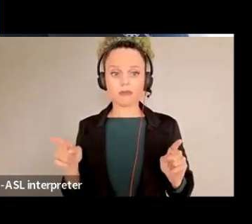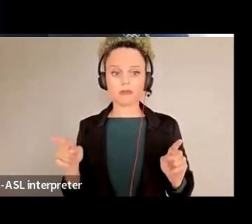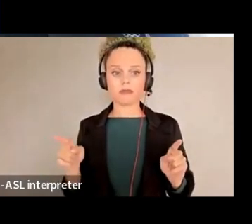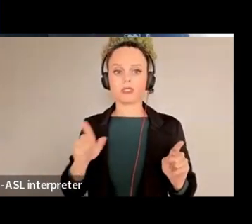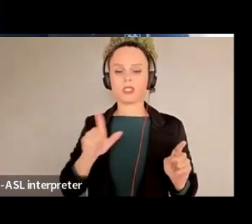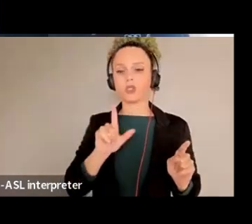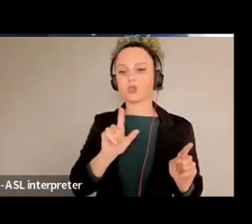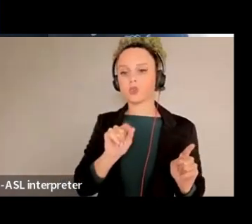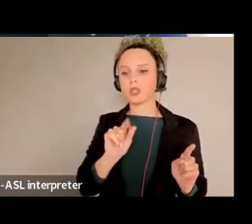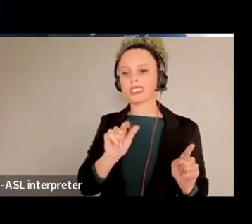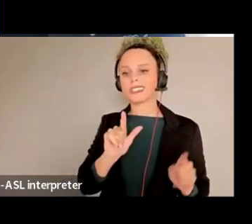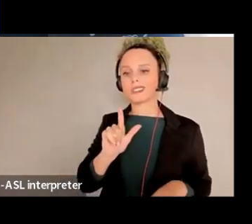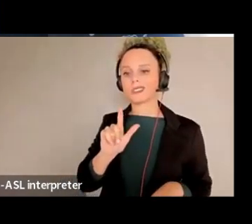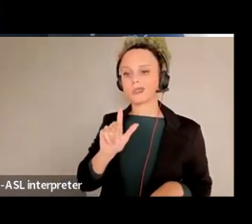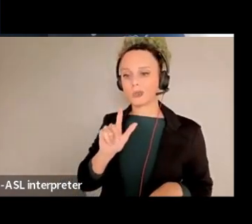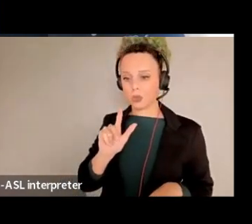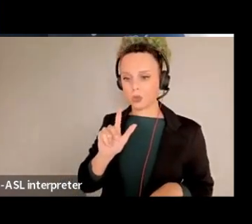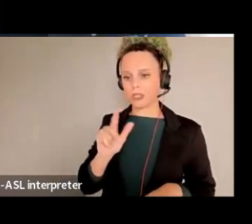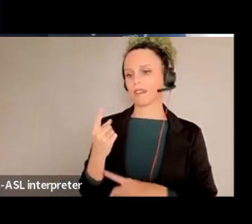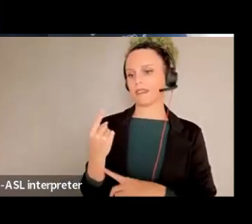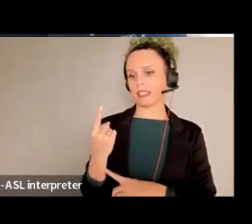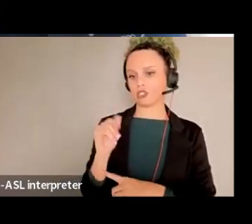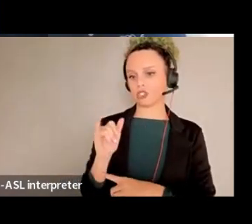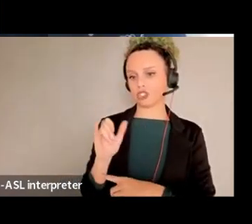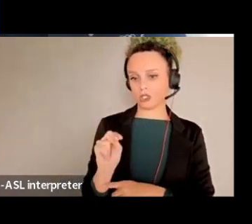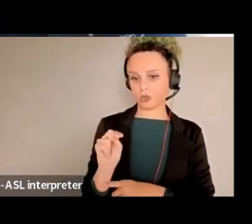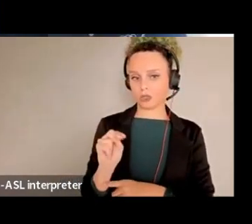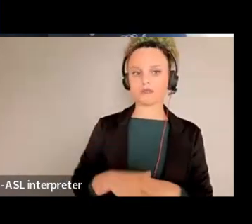dietary guidelines for Americans.